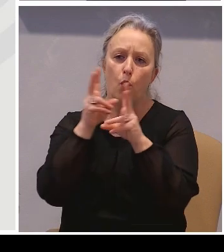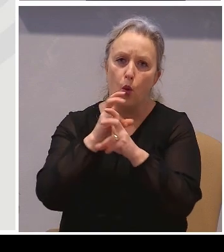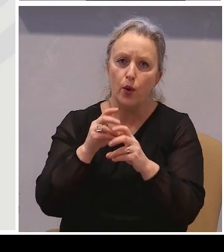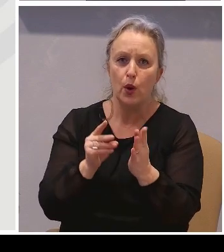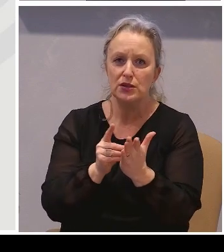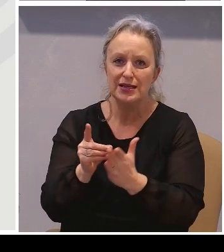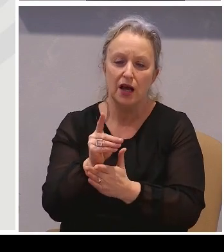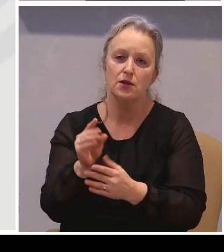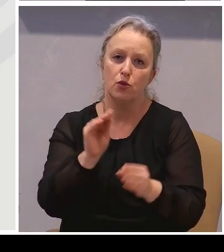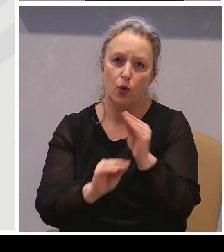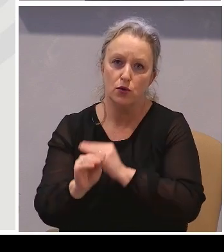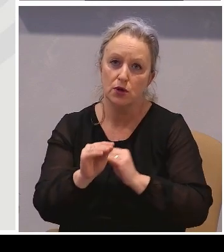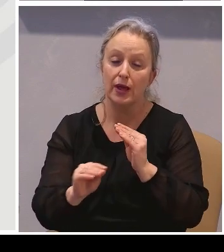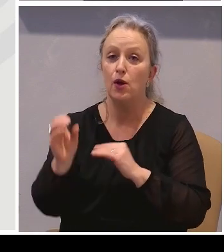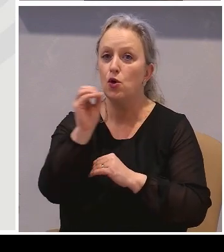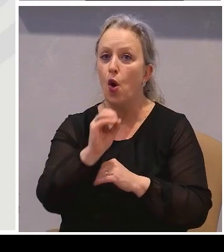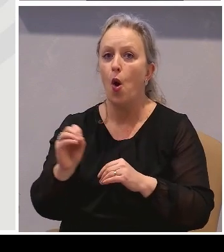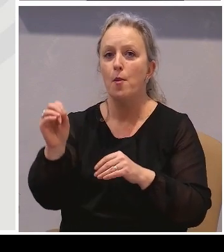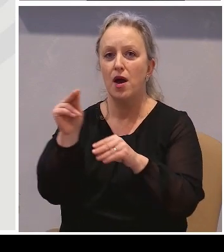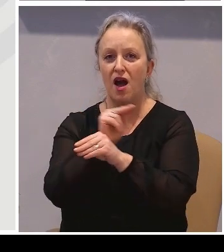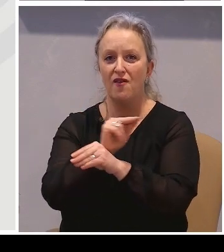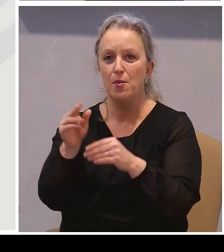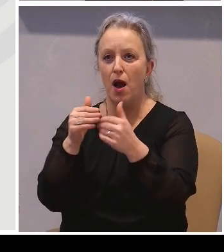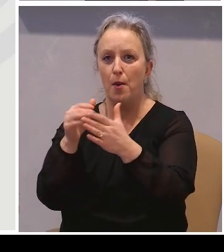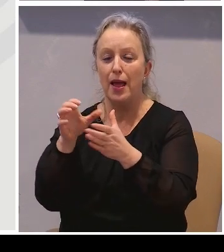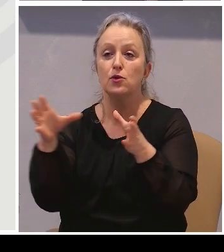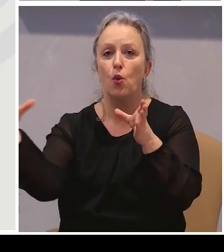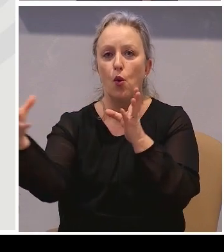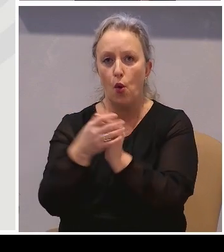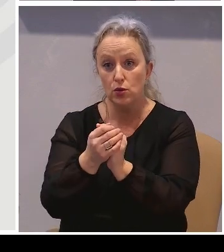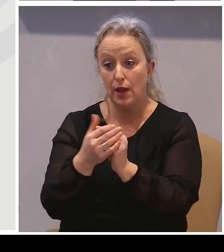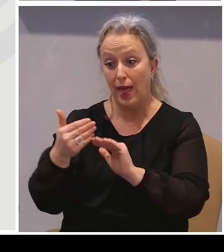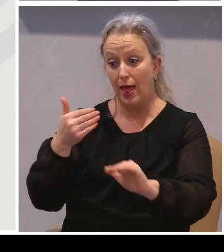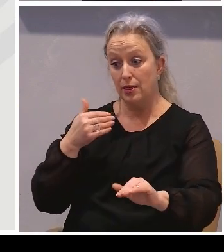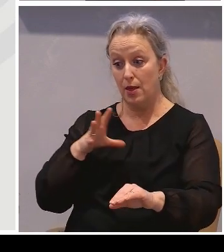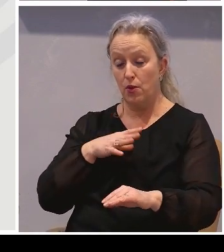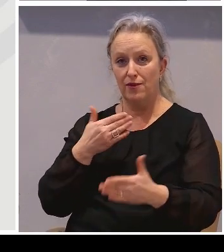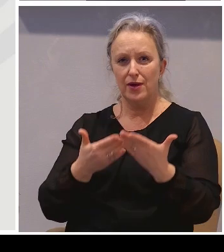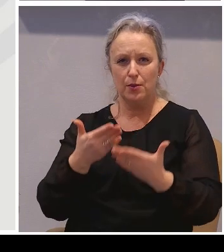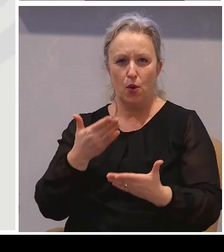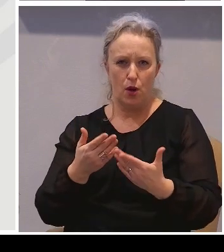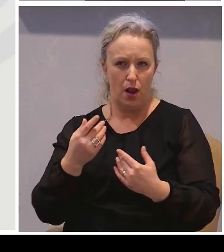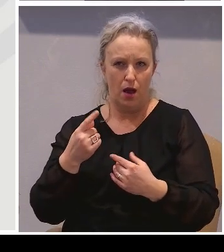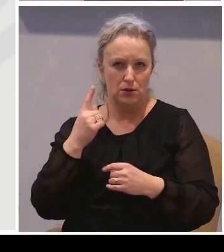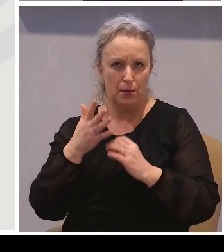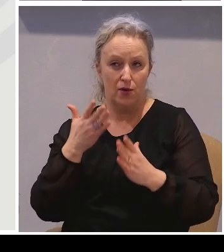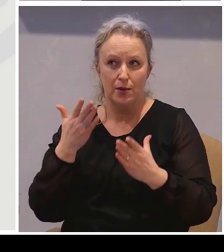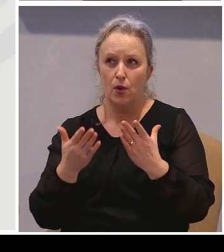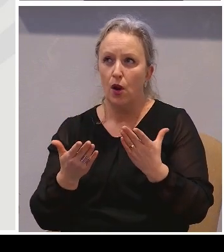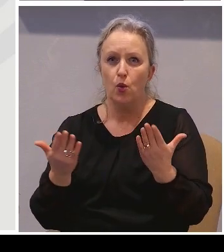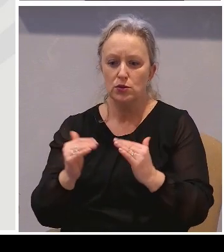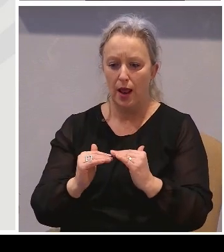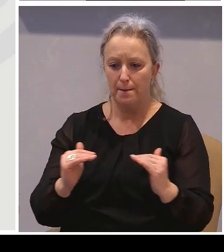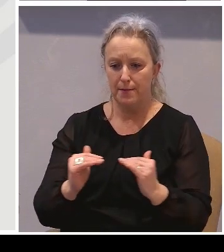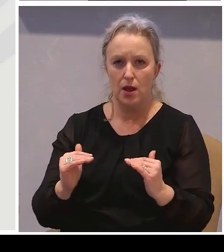agency of medicine to give us this authorization. Miks ravimtootjad või kust tuleb see põrand,